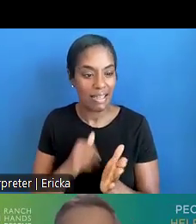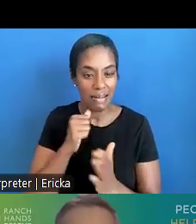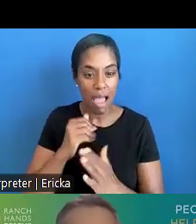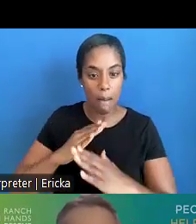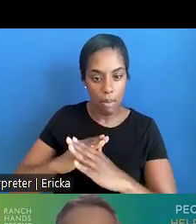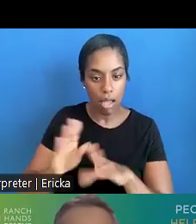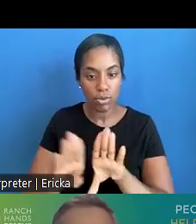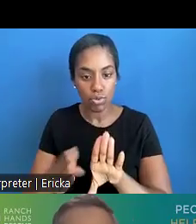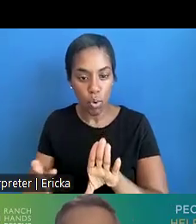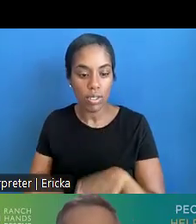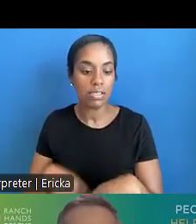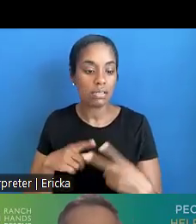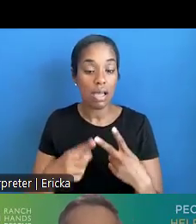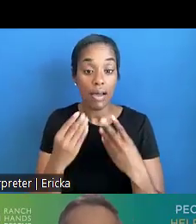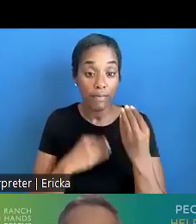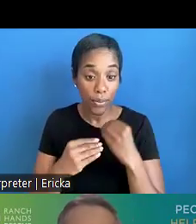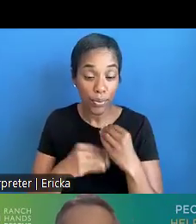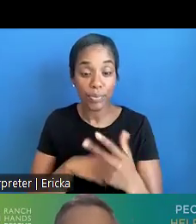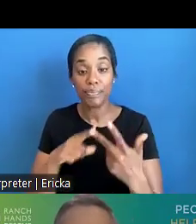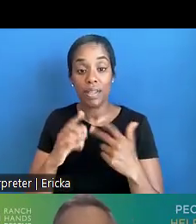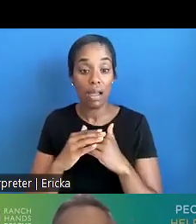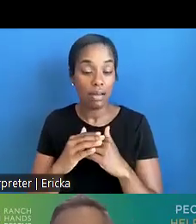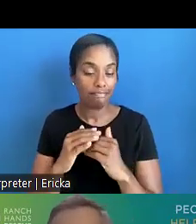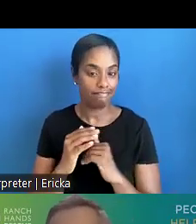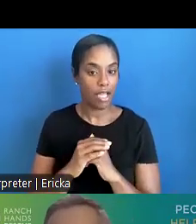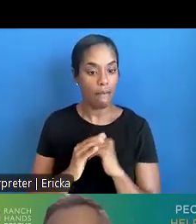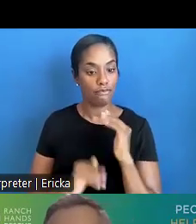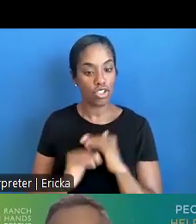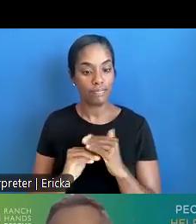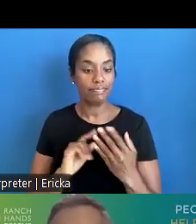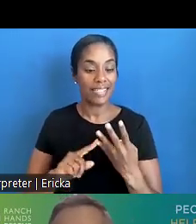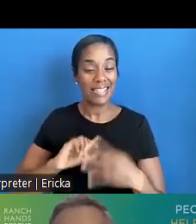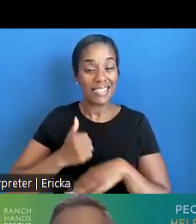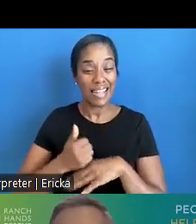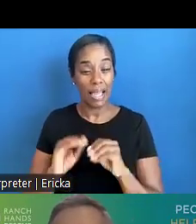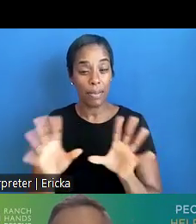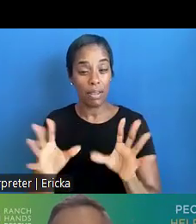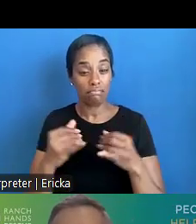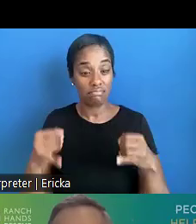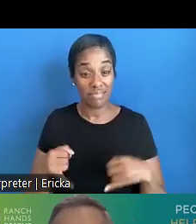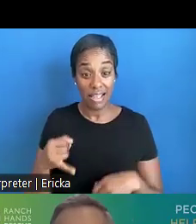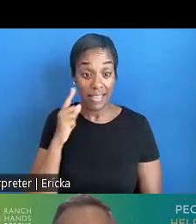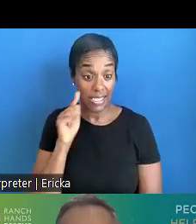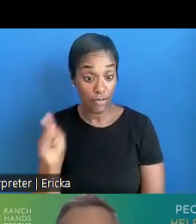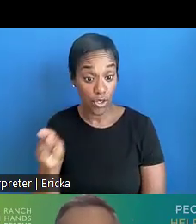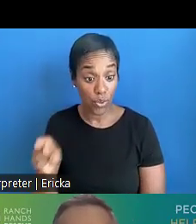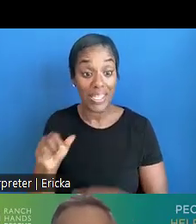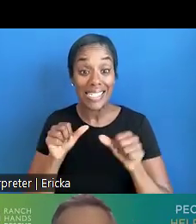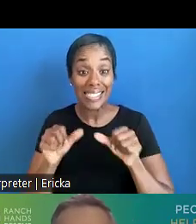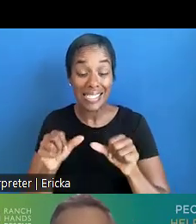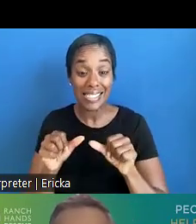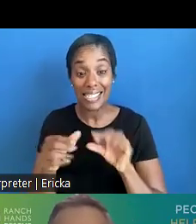and comfort, setting clear boundaries. This is also important for you, though. The consistency and repetition is just as important for you and